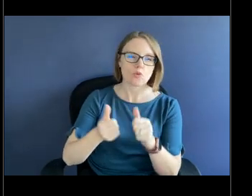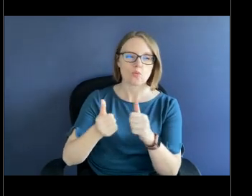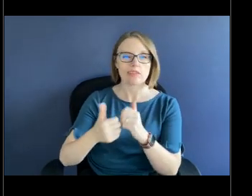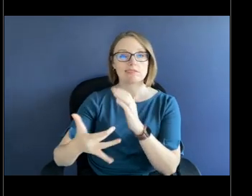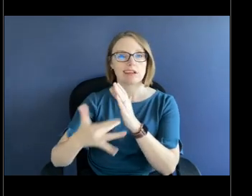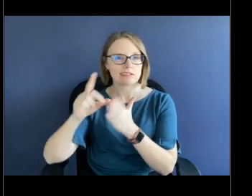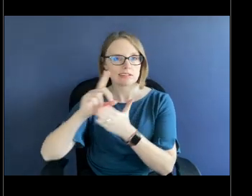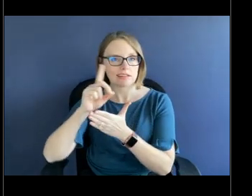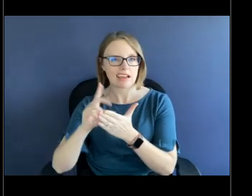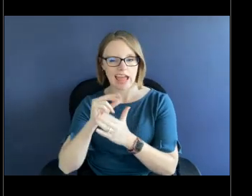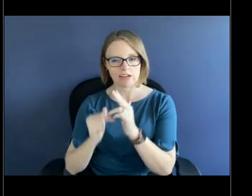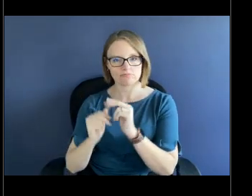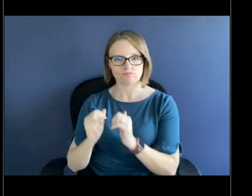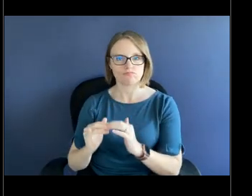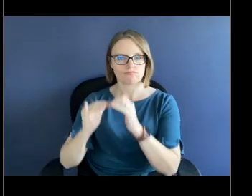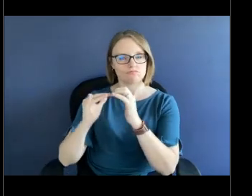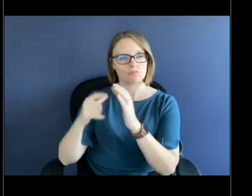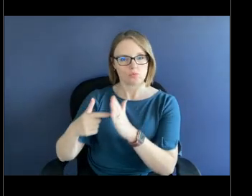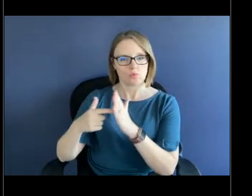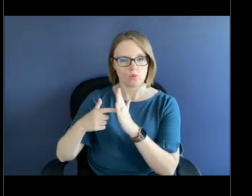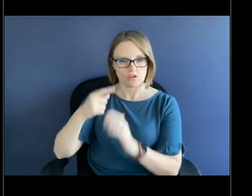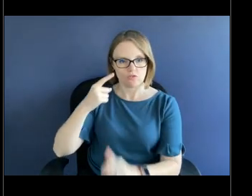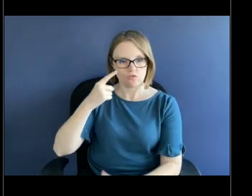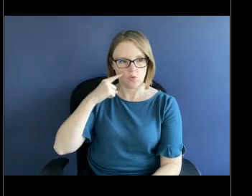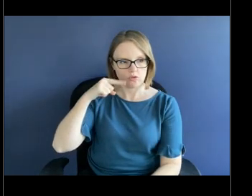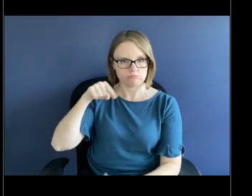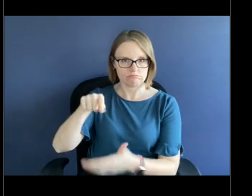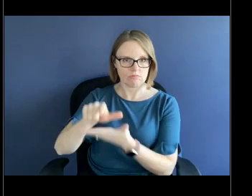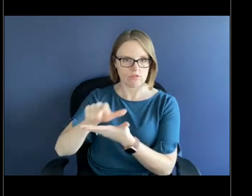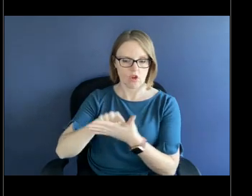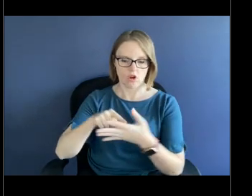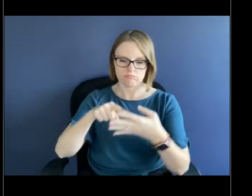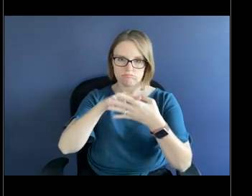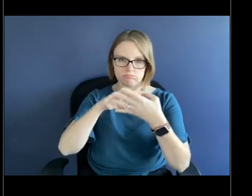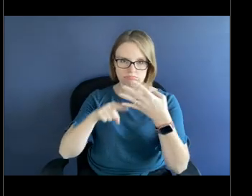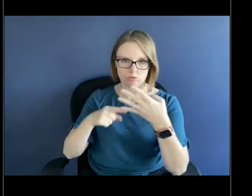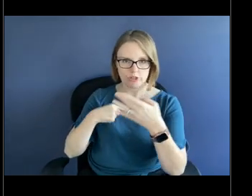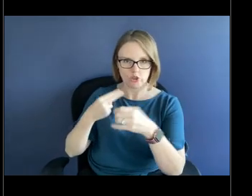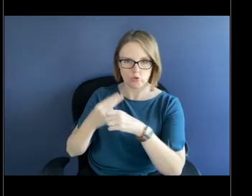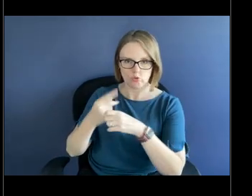and construction requirements in the Act.